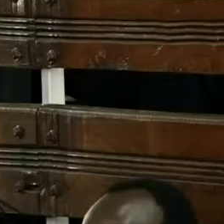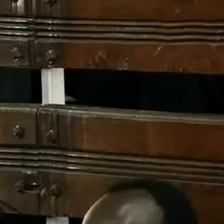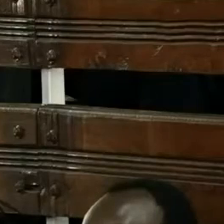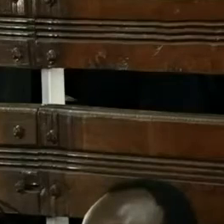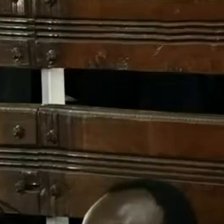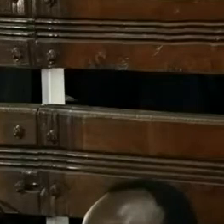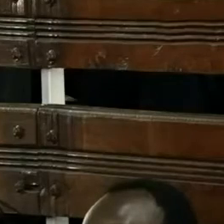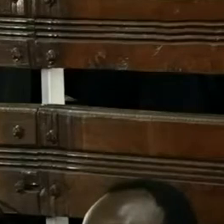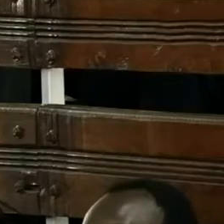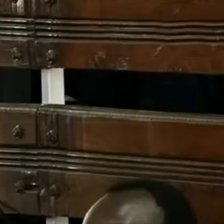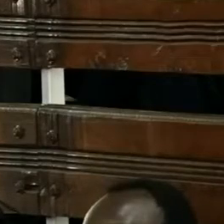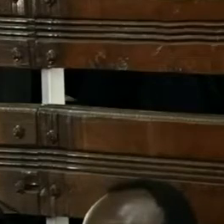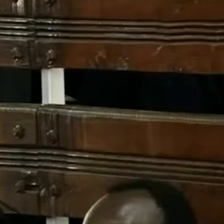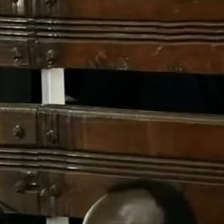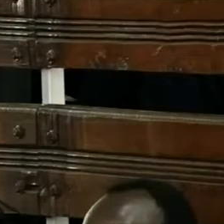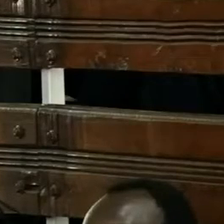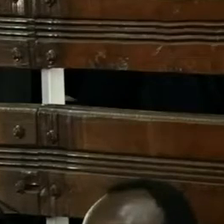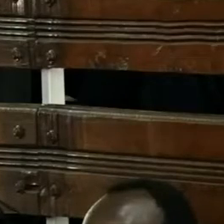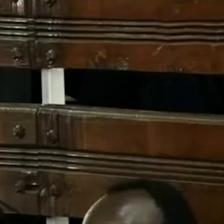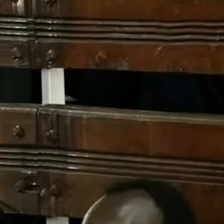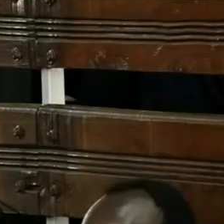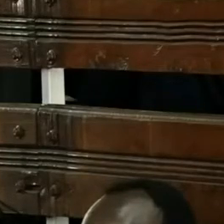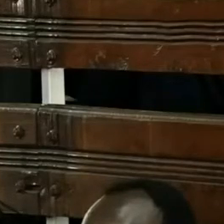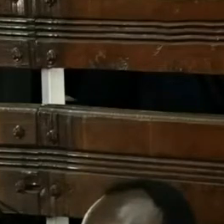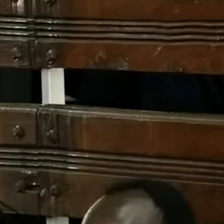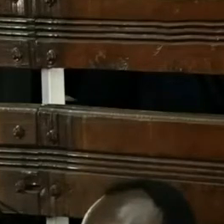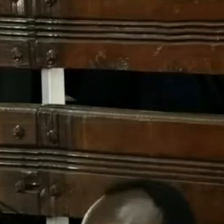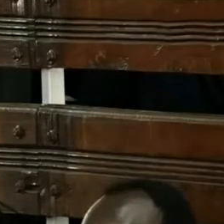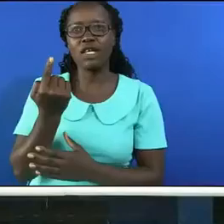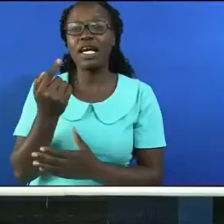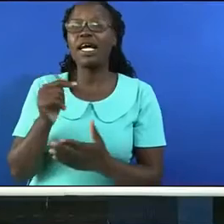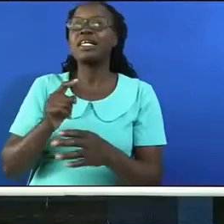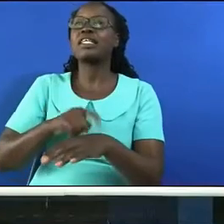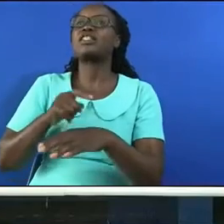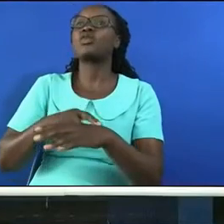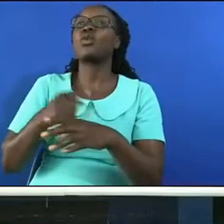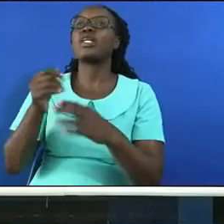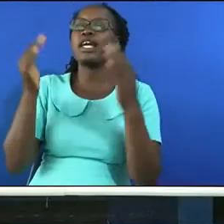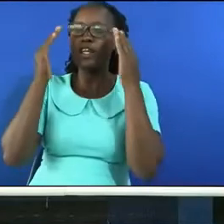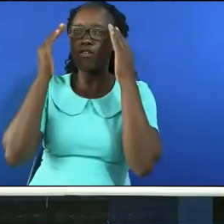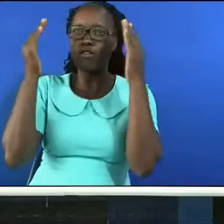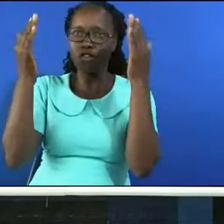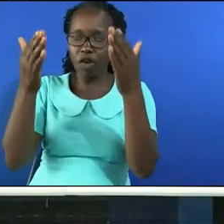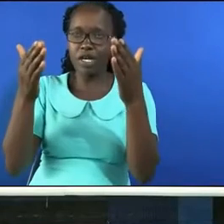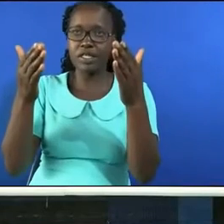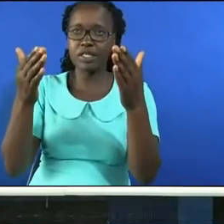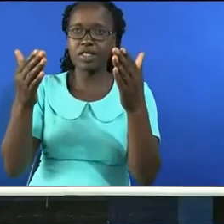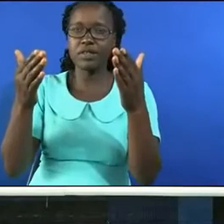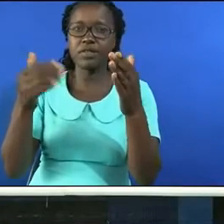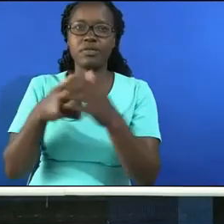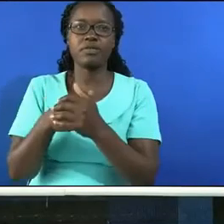anything. Samson had to learn to be single, and that's when he went and focused.